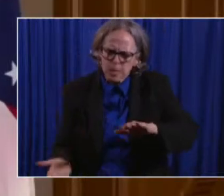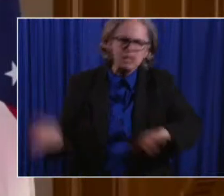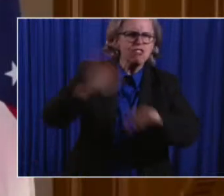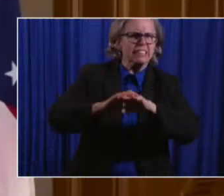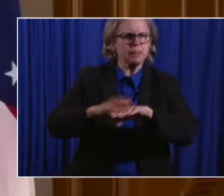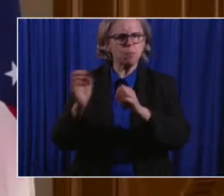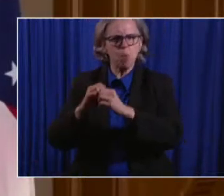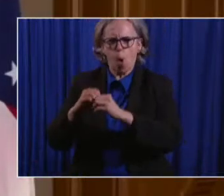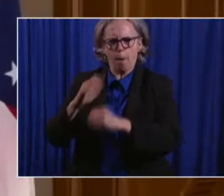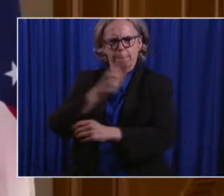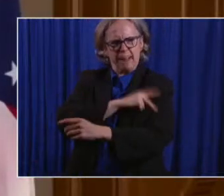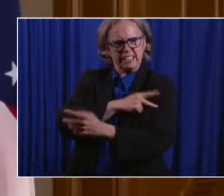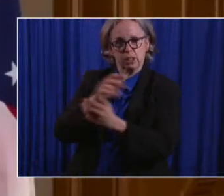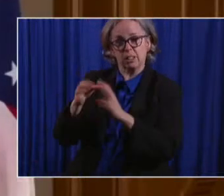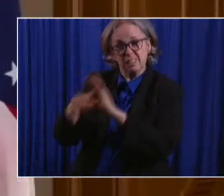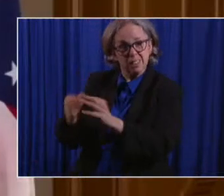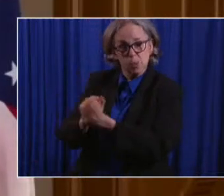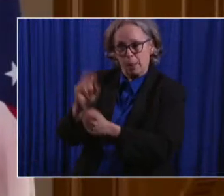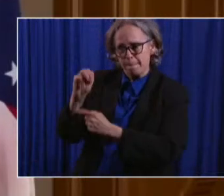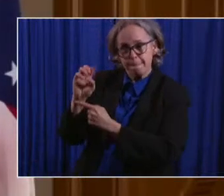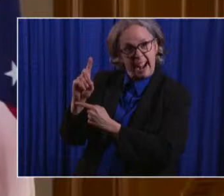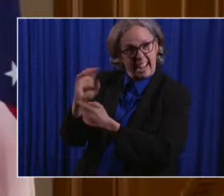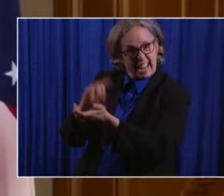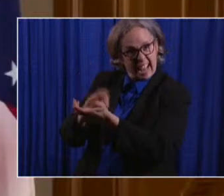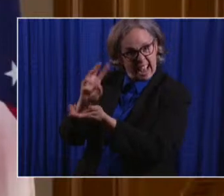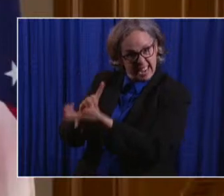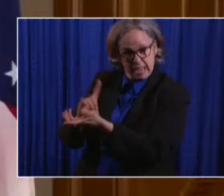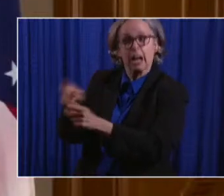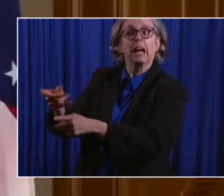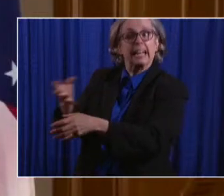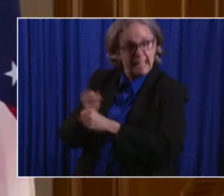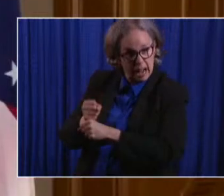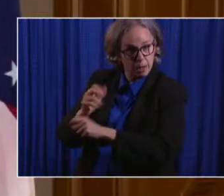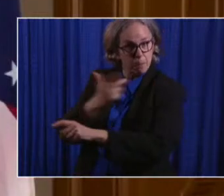Medicaid. So a high priority, something that we have